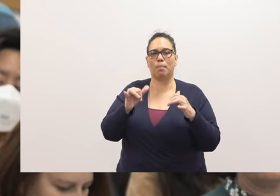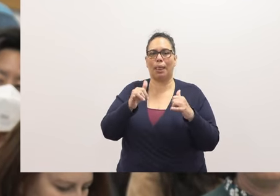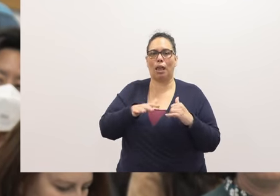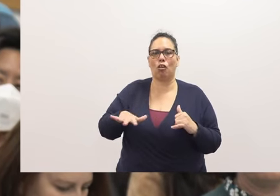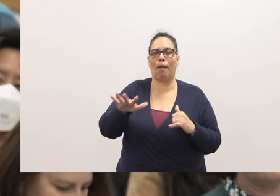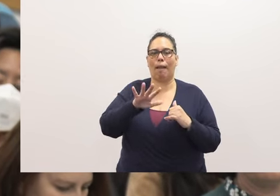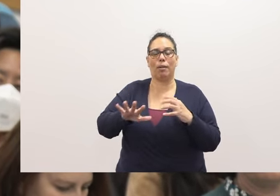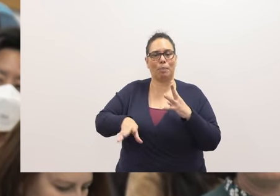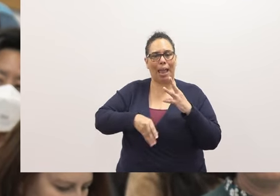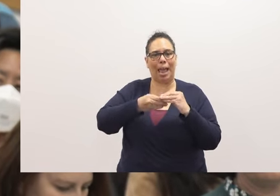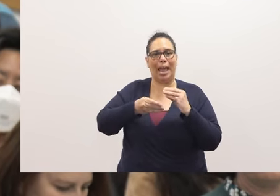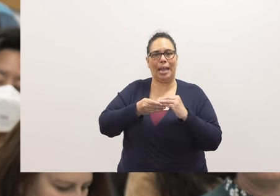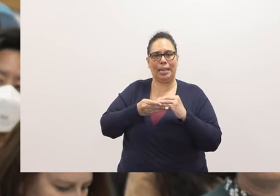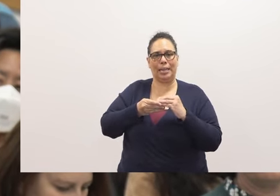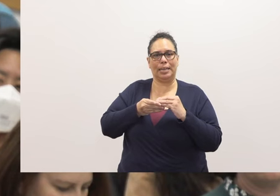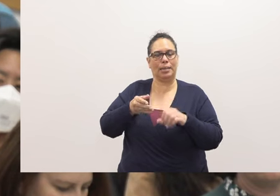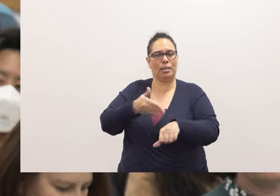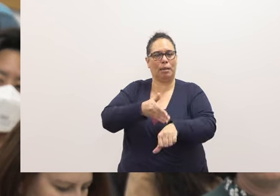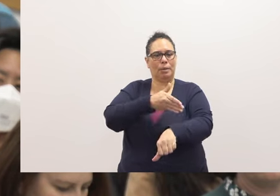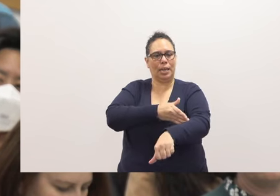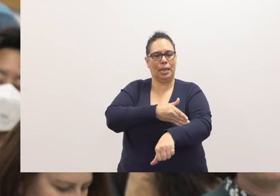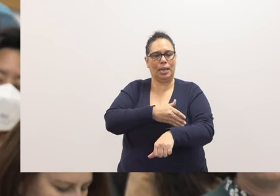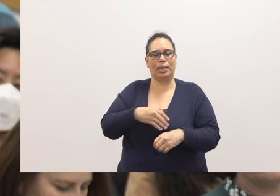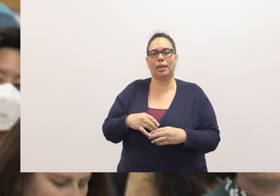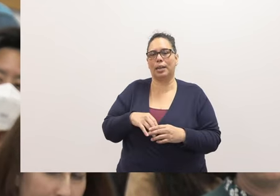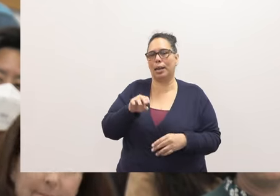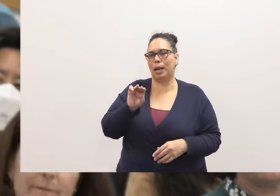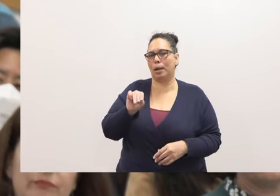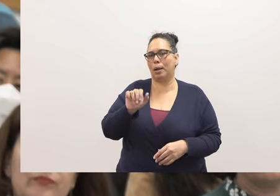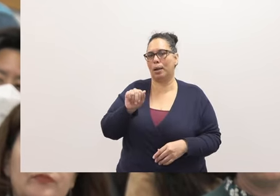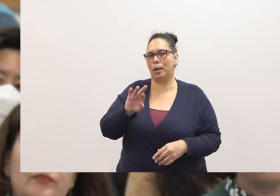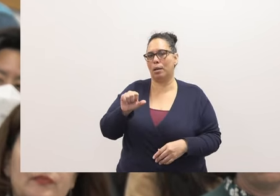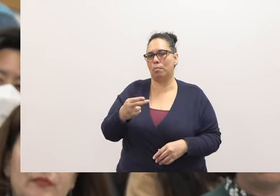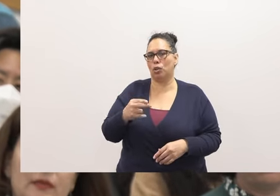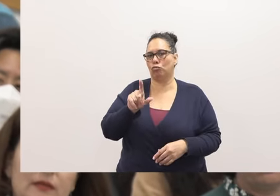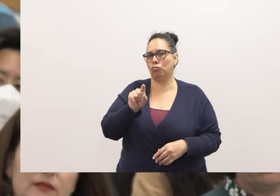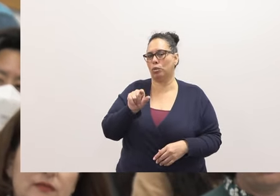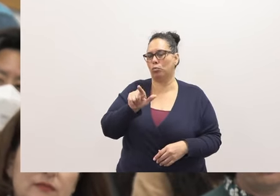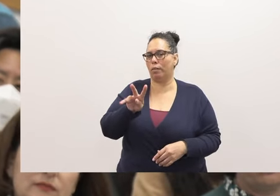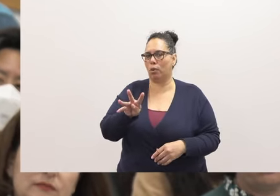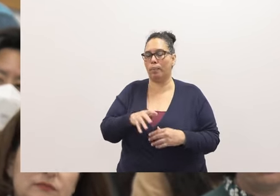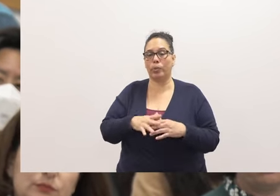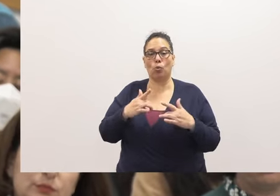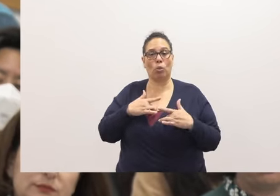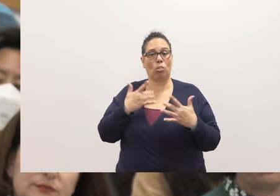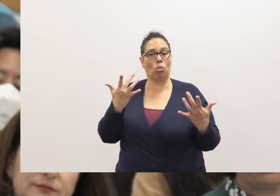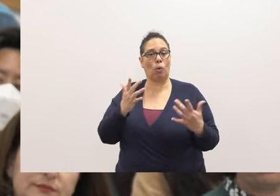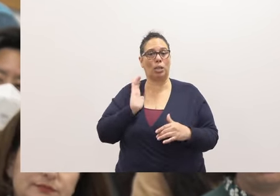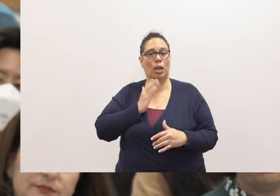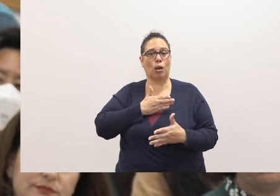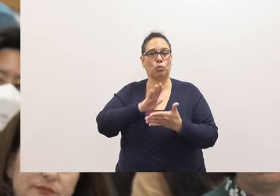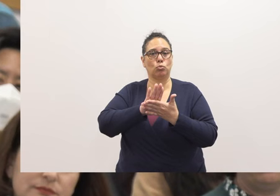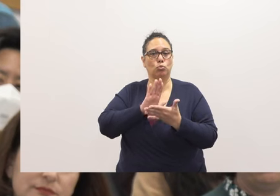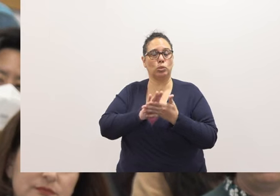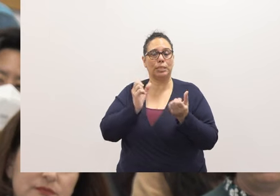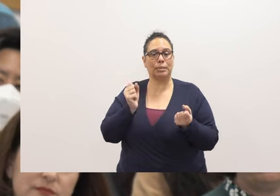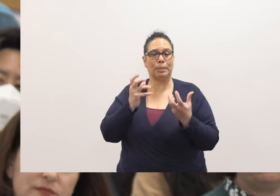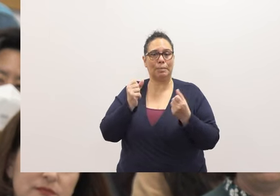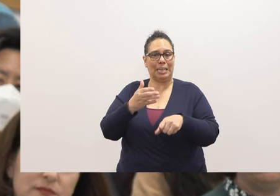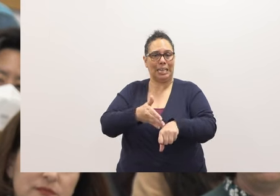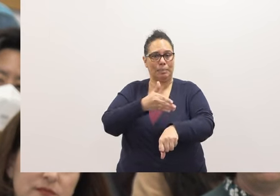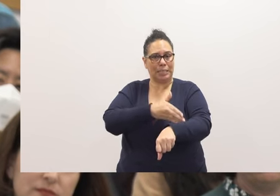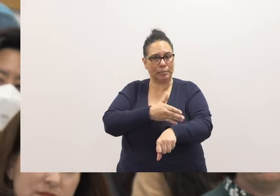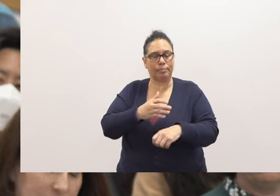to this playground update coming up in March 2024. We're thrilled that our schools are receiving so many updates